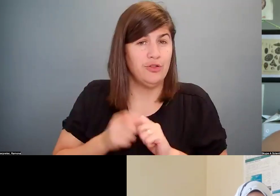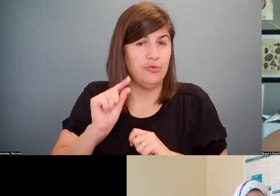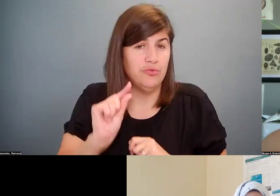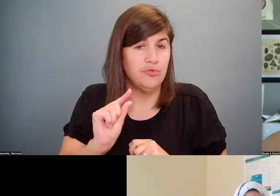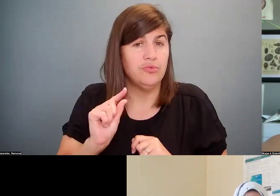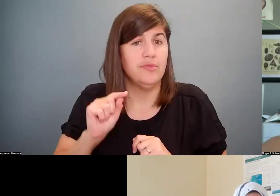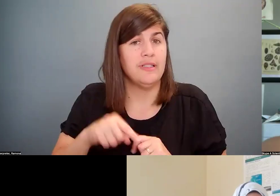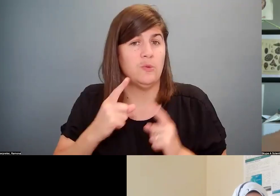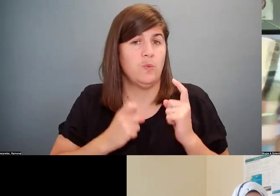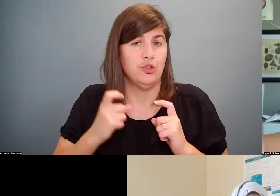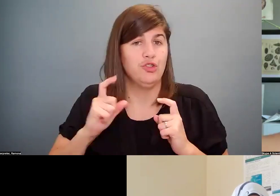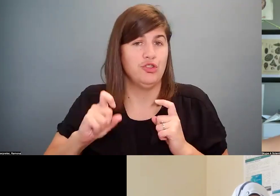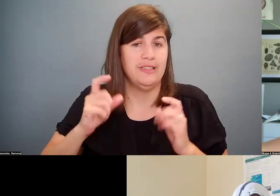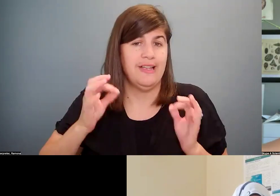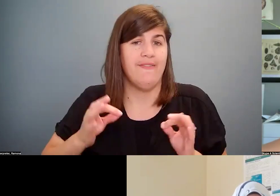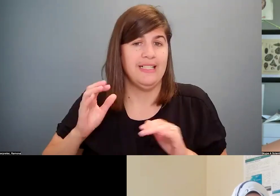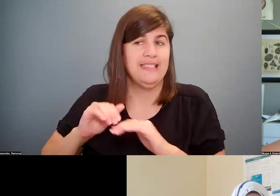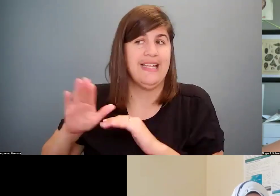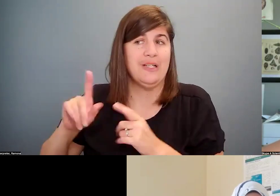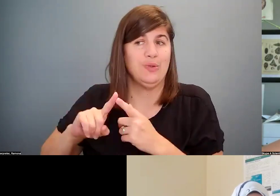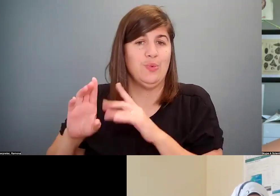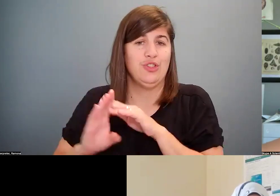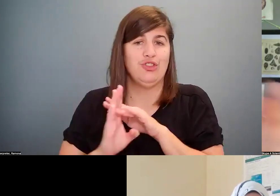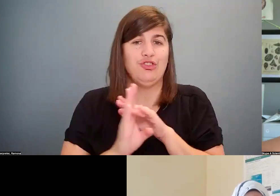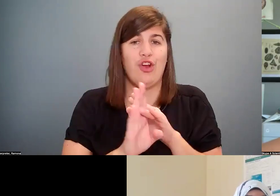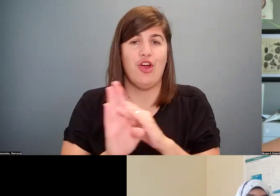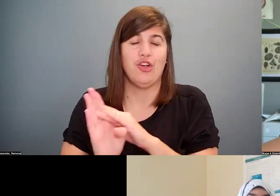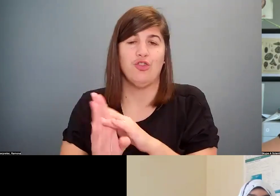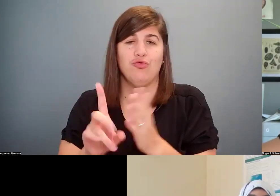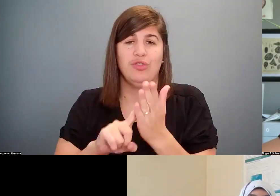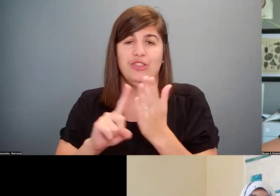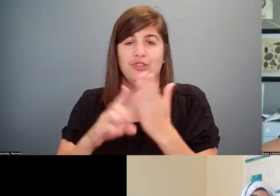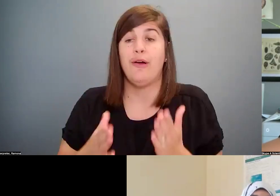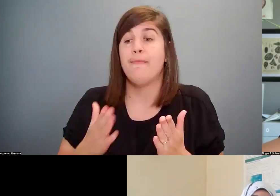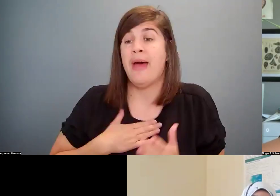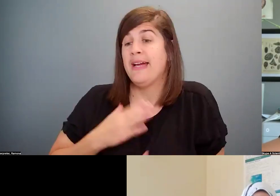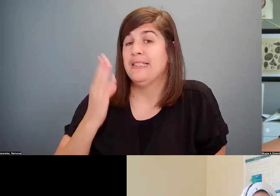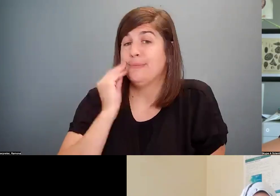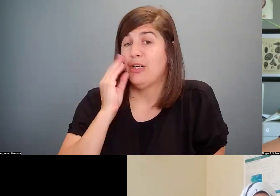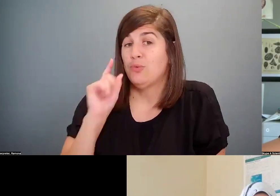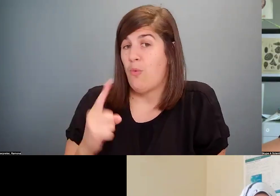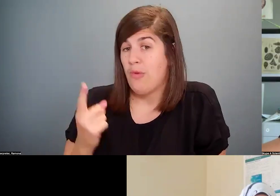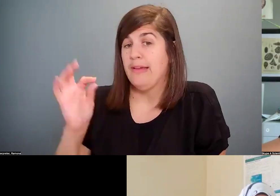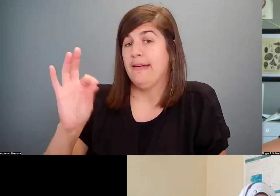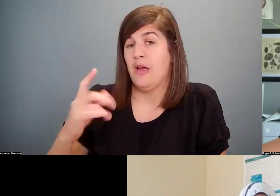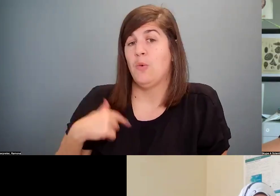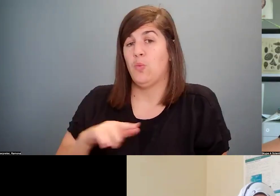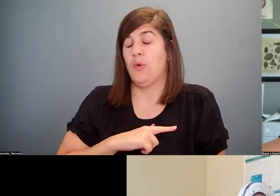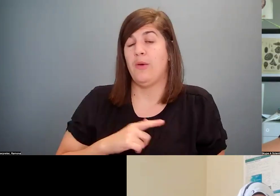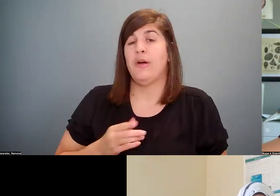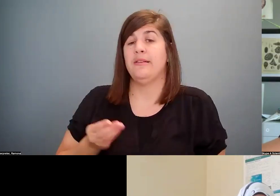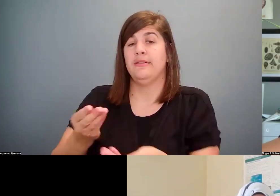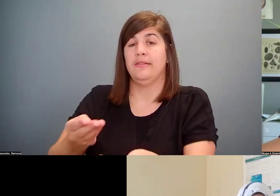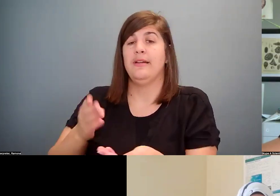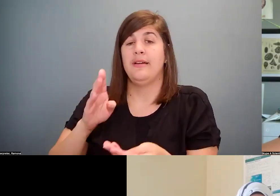is a question that should definitely go to a shark researcher. So this is just my experience. We would set out bait